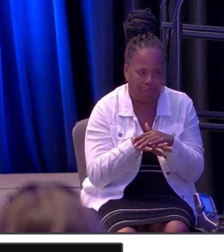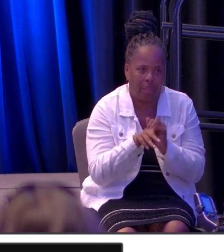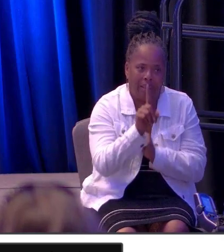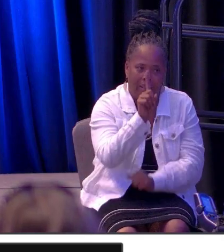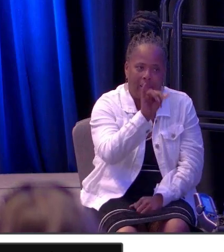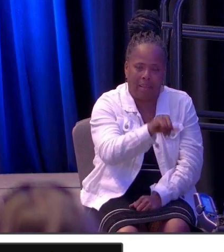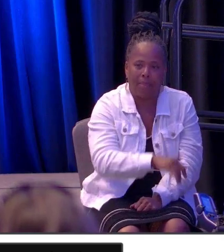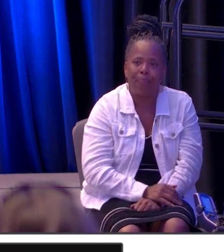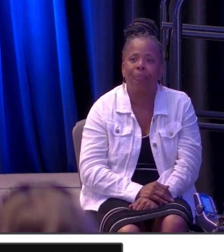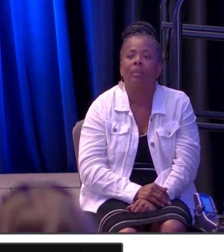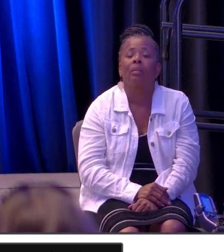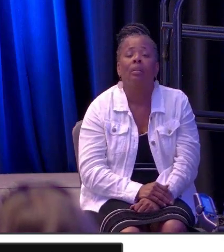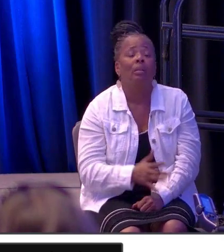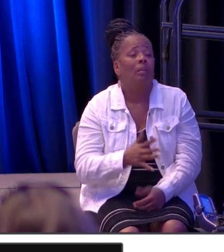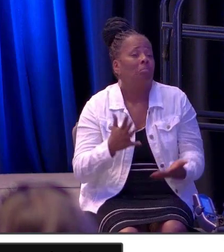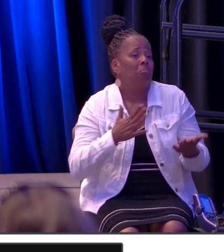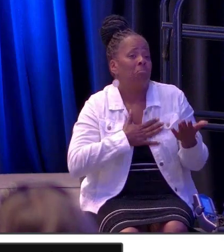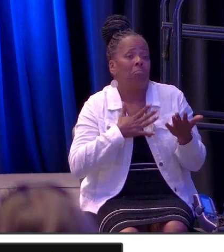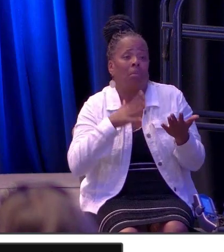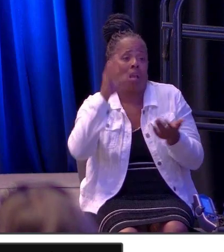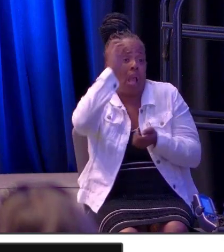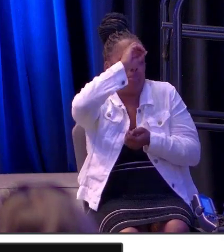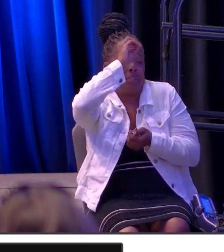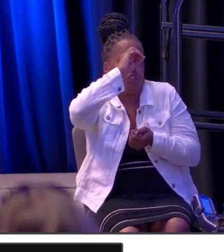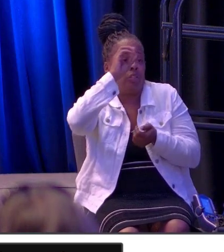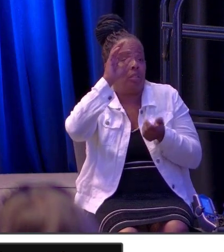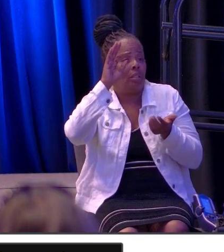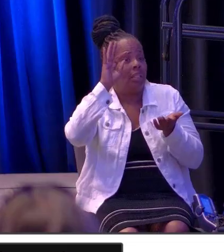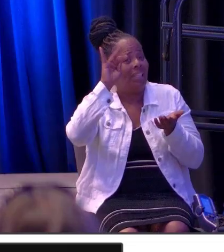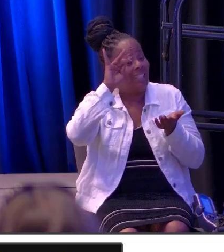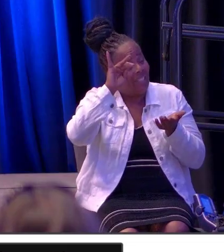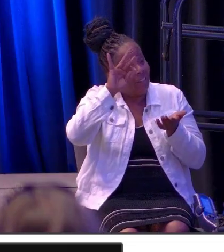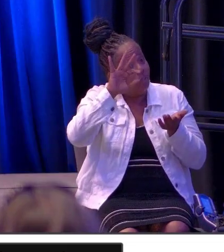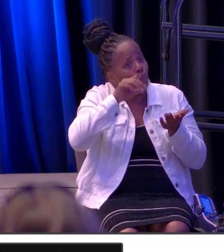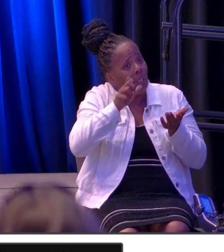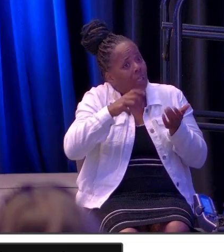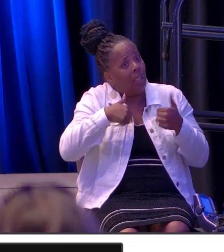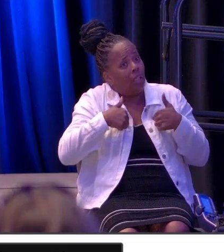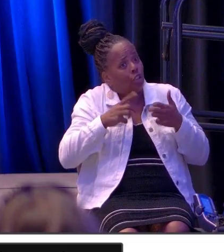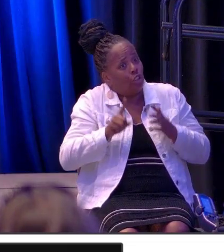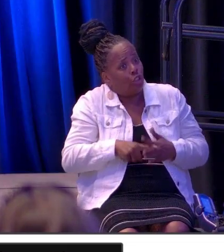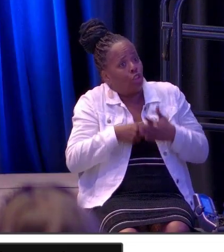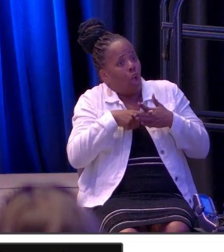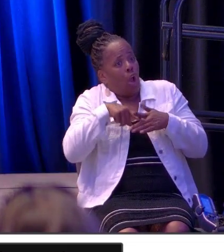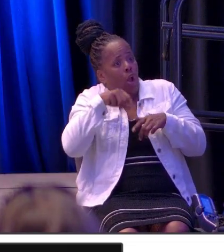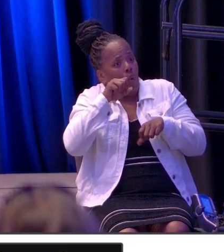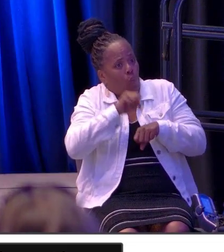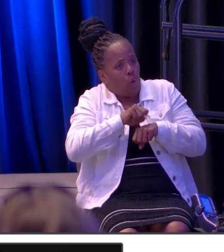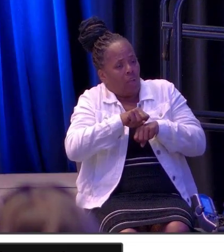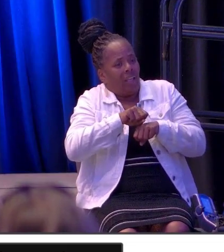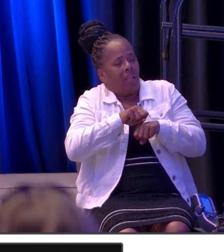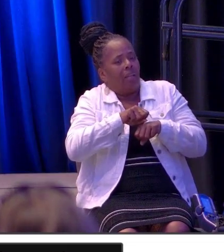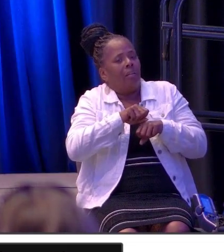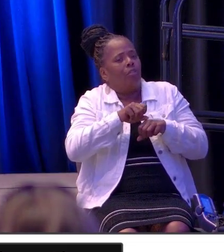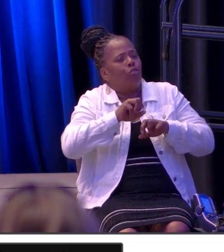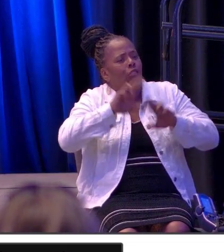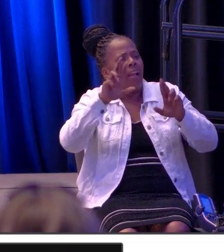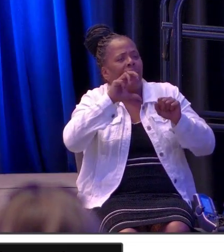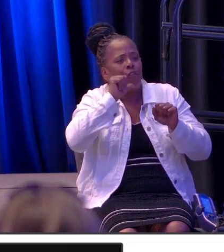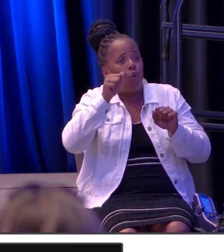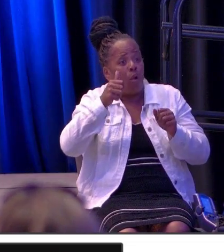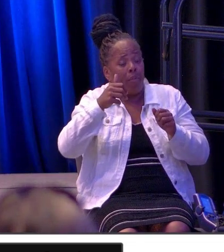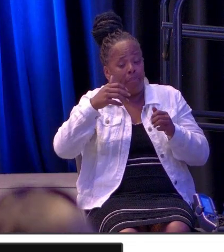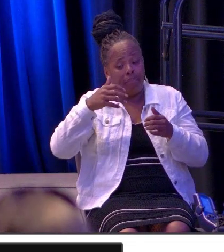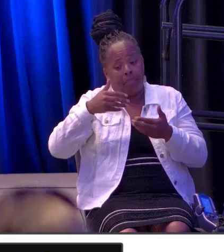would get the world ready for the baby boomers, a lot of people will fall under that,